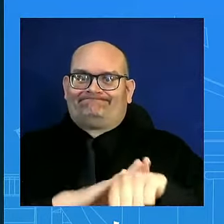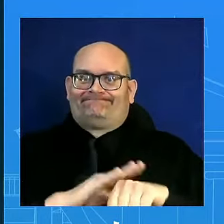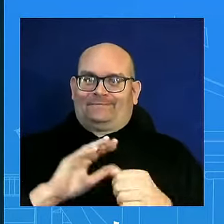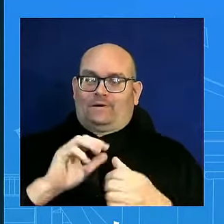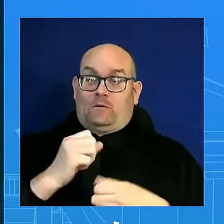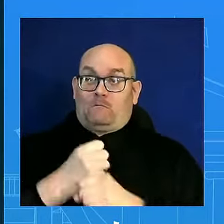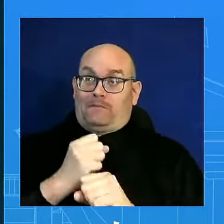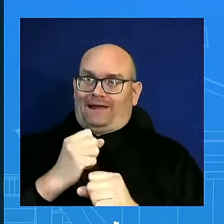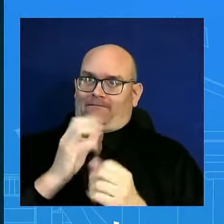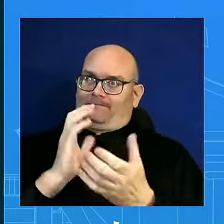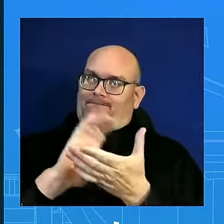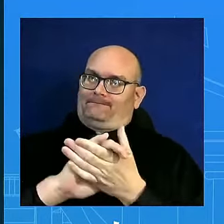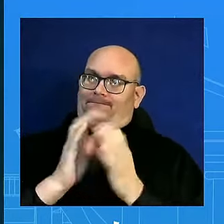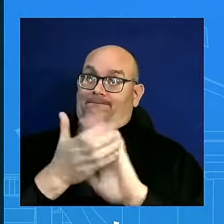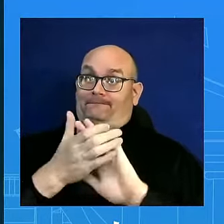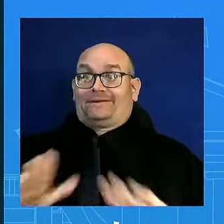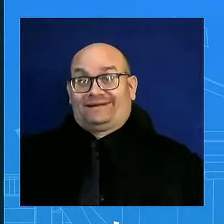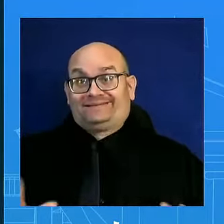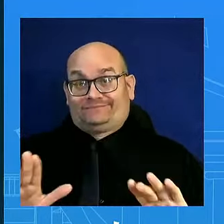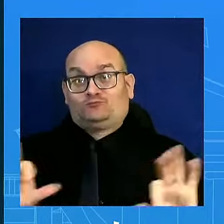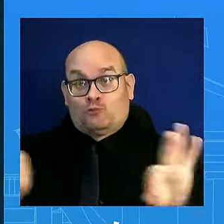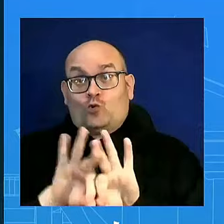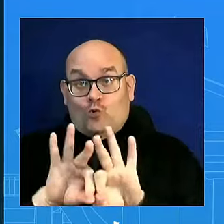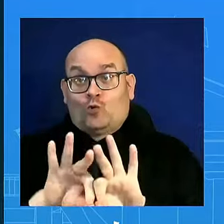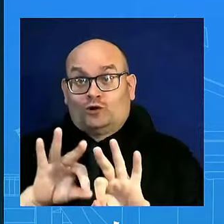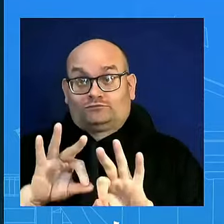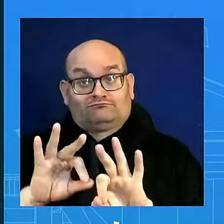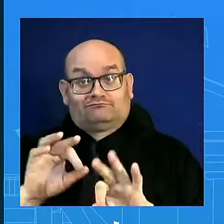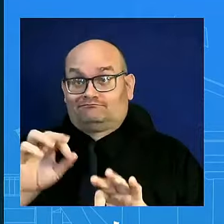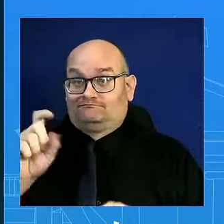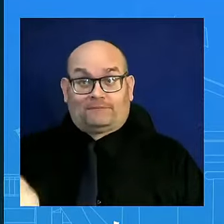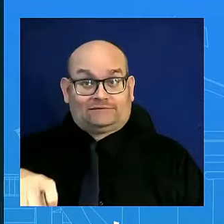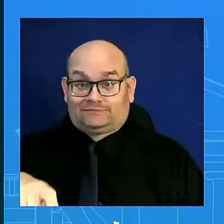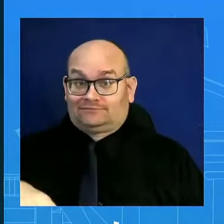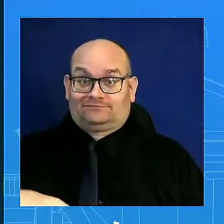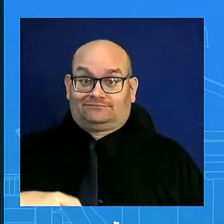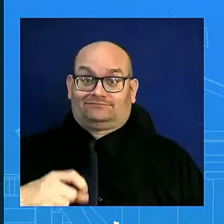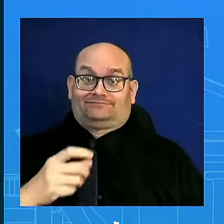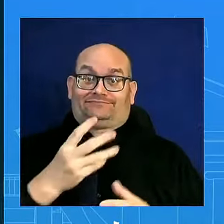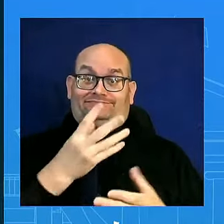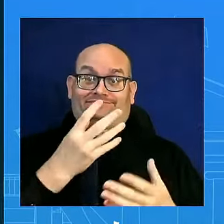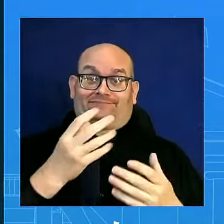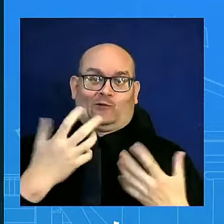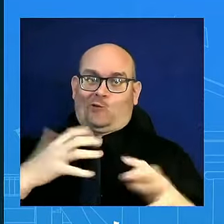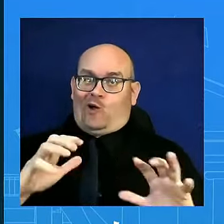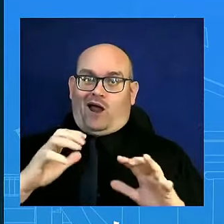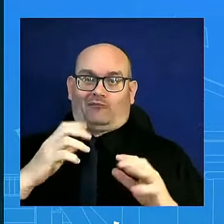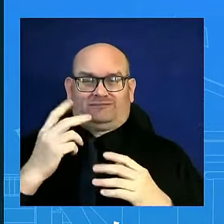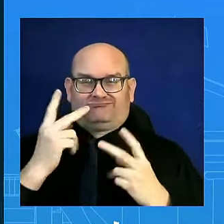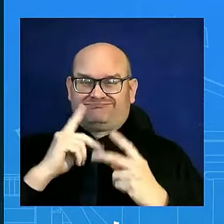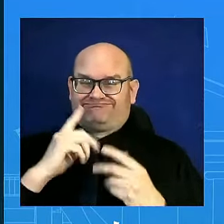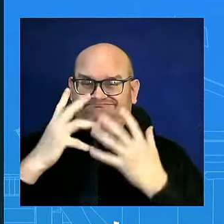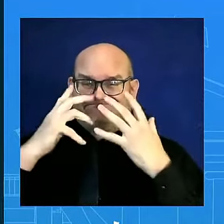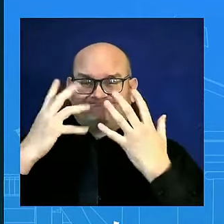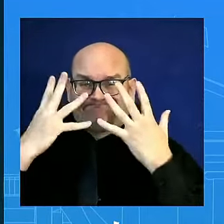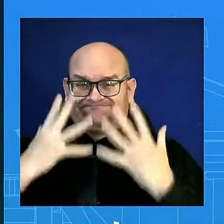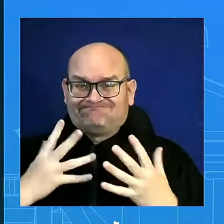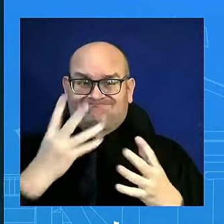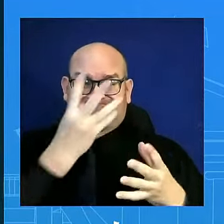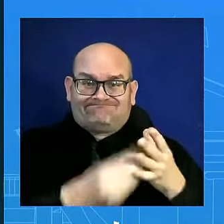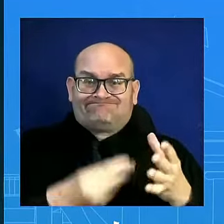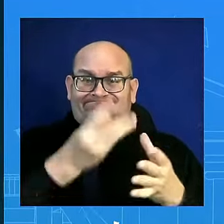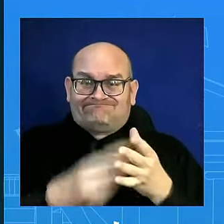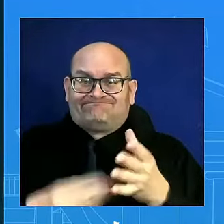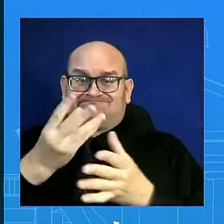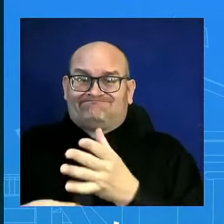deep concern and sadness about the reports of casualties and injuries over the weekend and past weeks, and we share our deepest